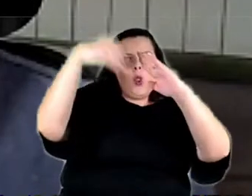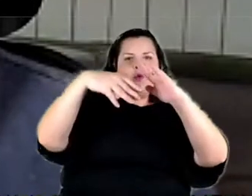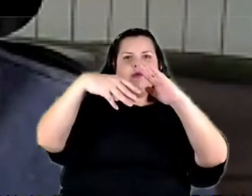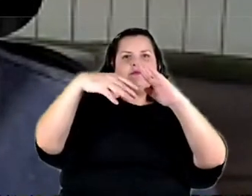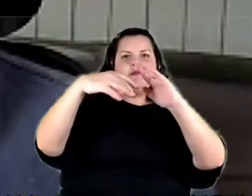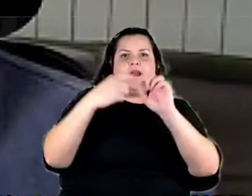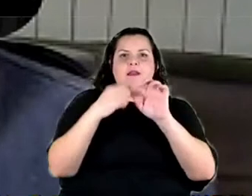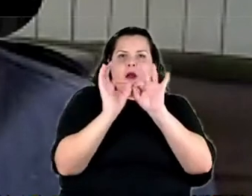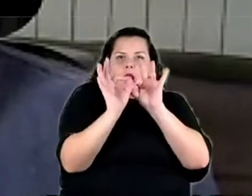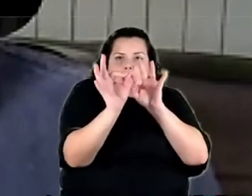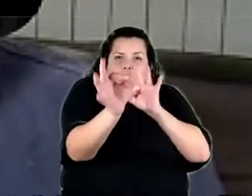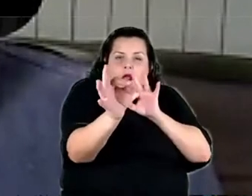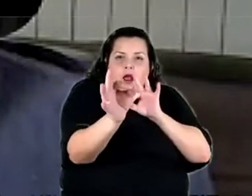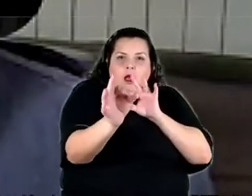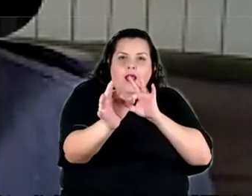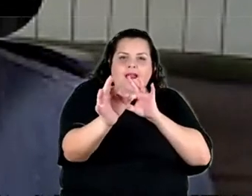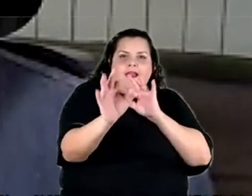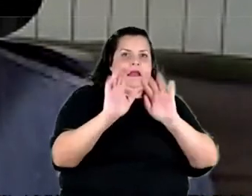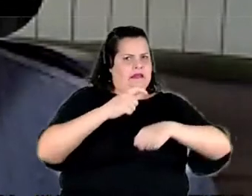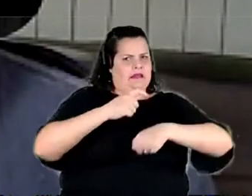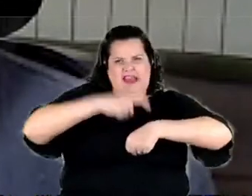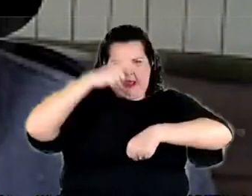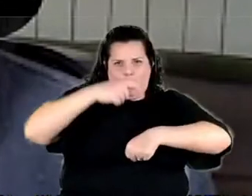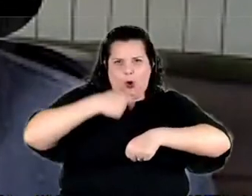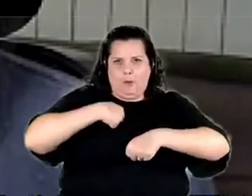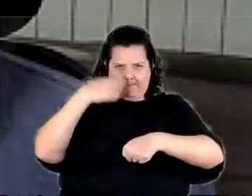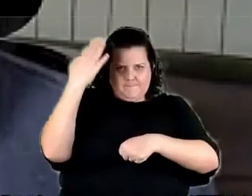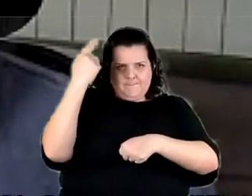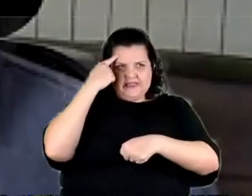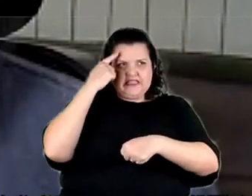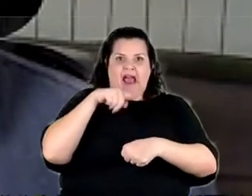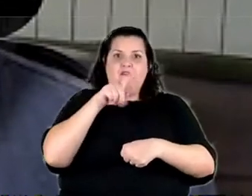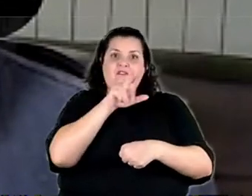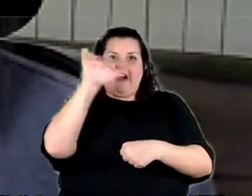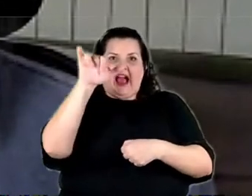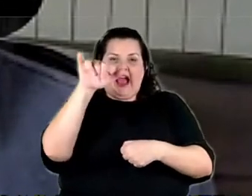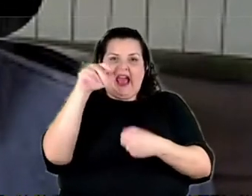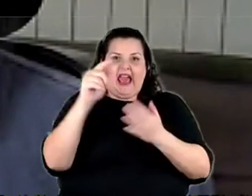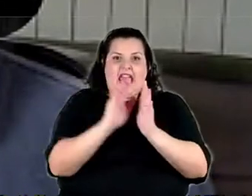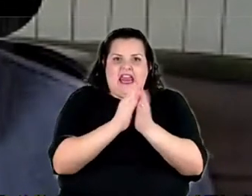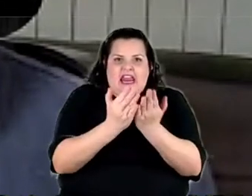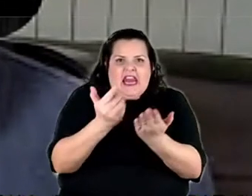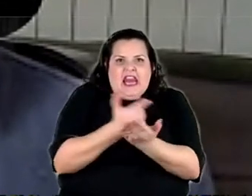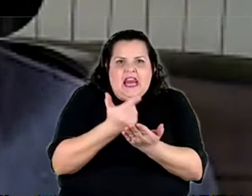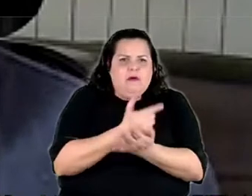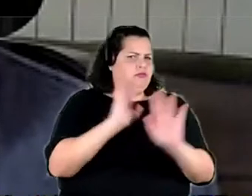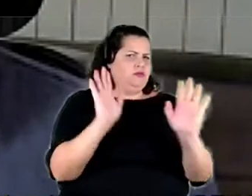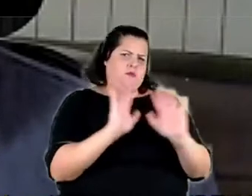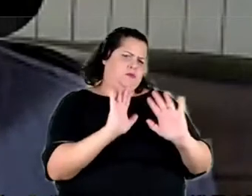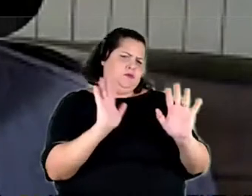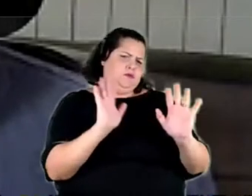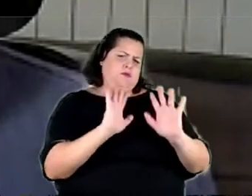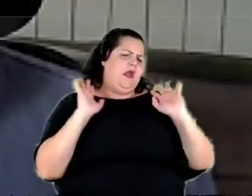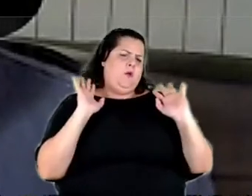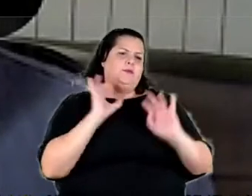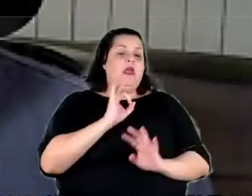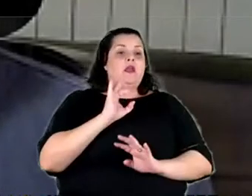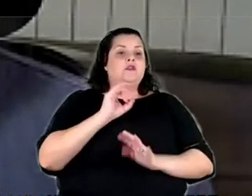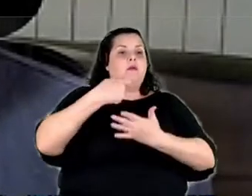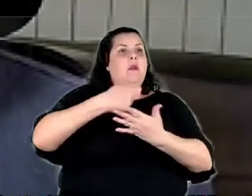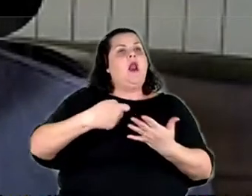it as I didn't know what I would do with it. It was just something to do in the middle of the night.